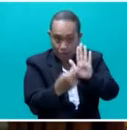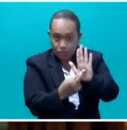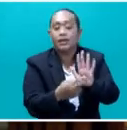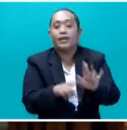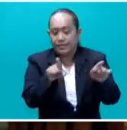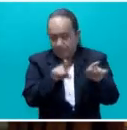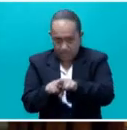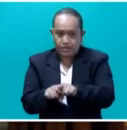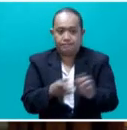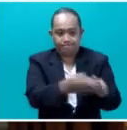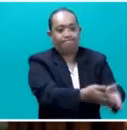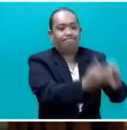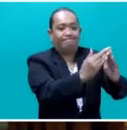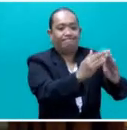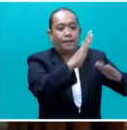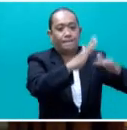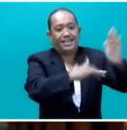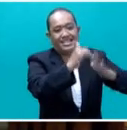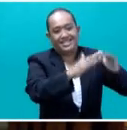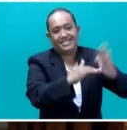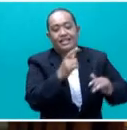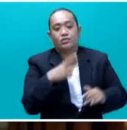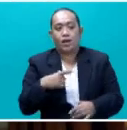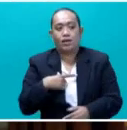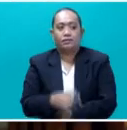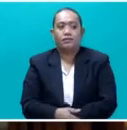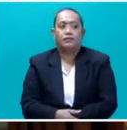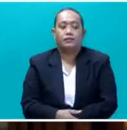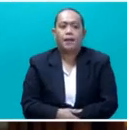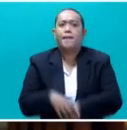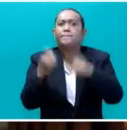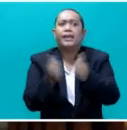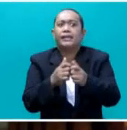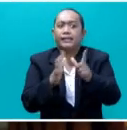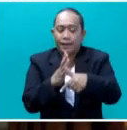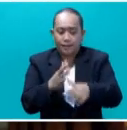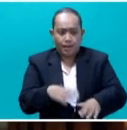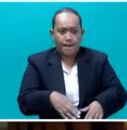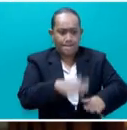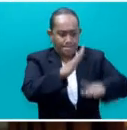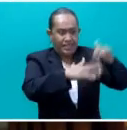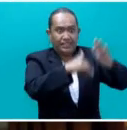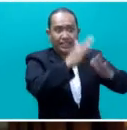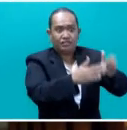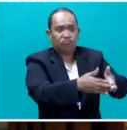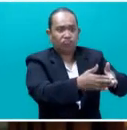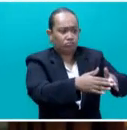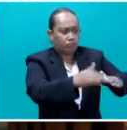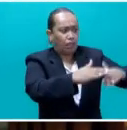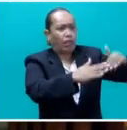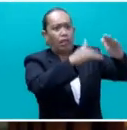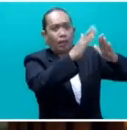and surrounding neighbors. Mr. Speaker, sir, there are numerous cases where buildings are partly or fully constructed without prior